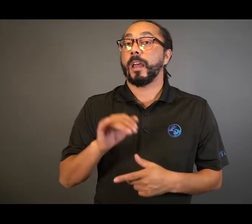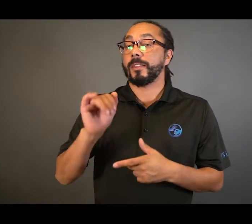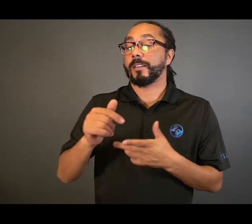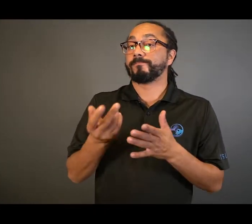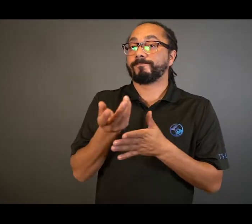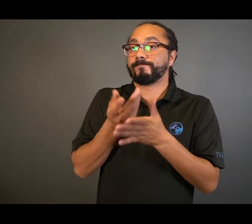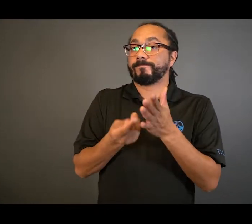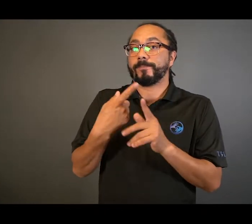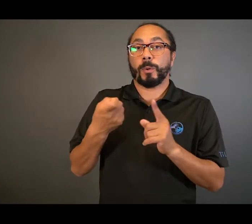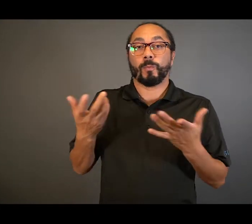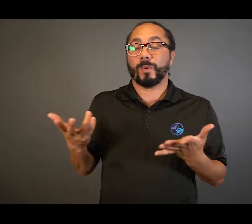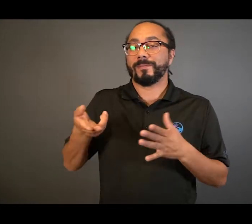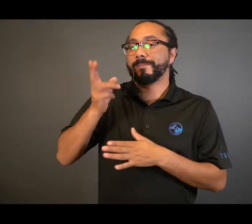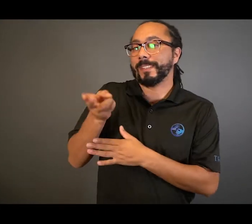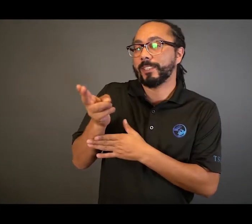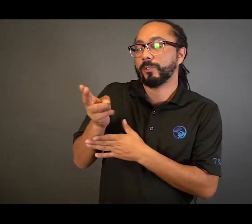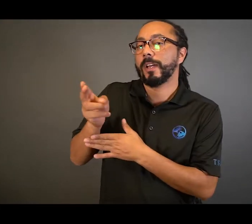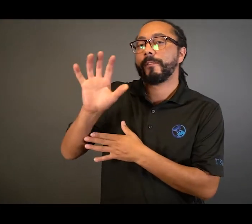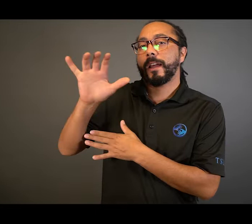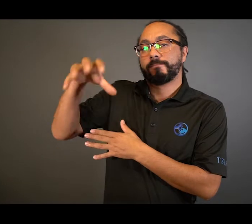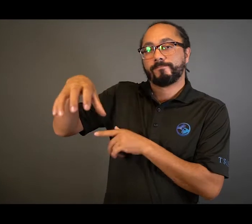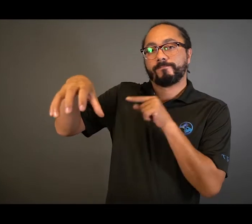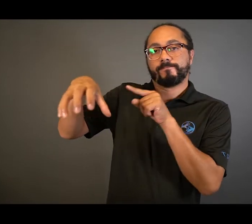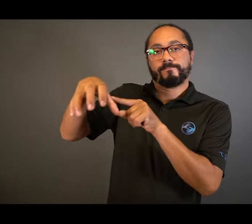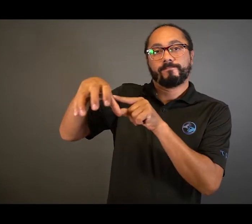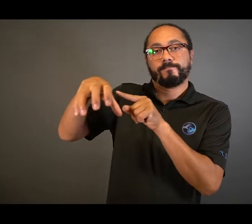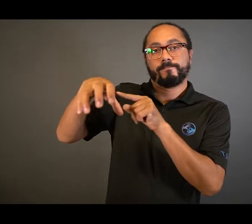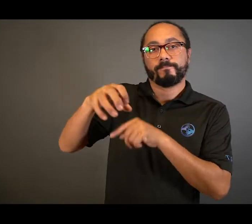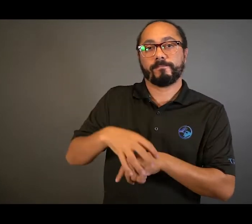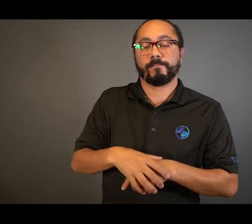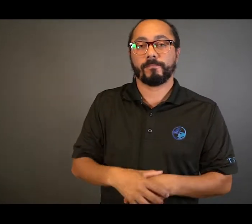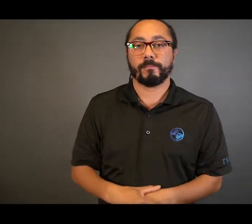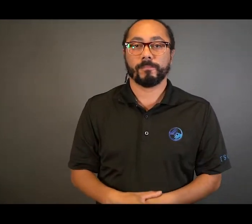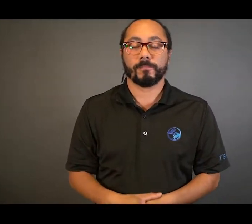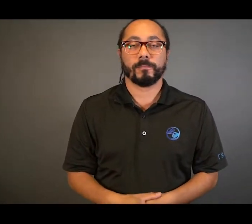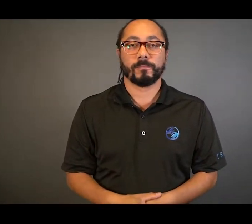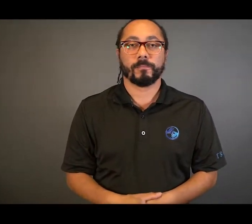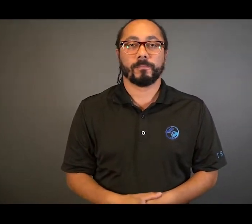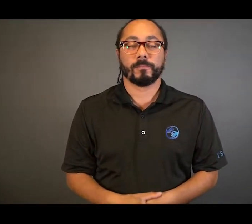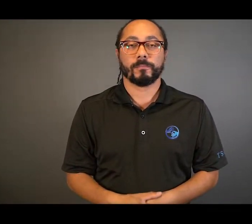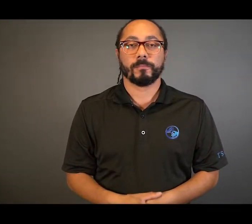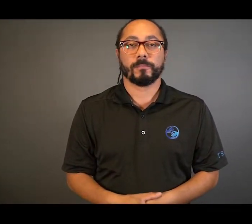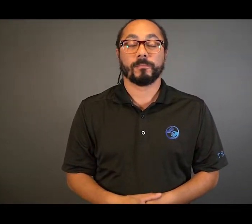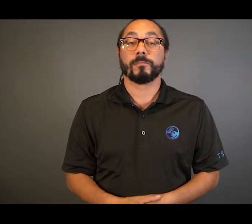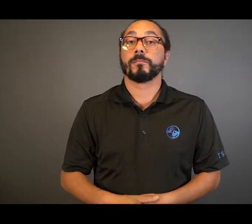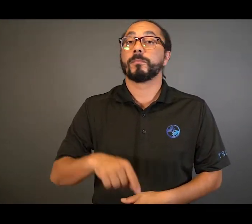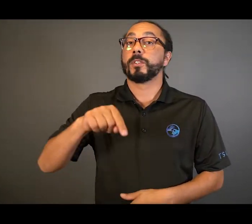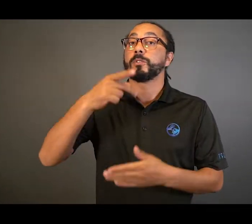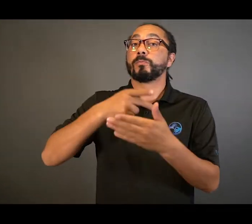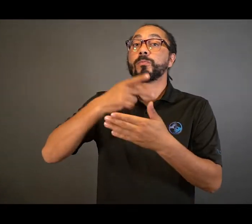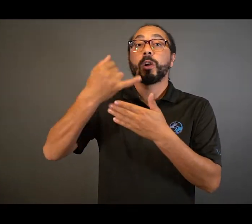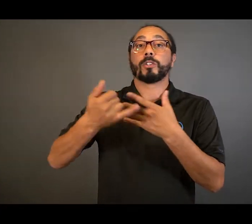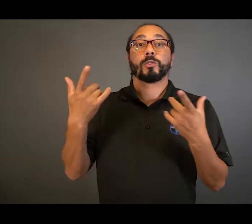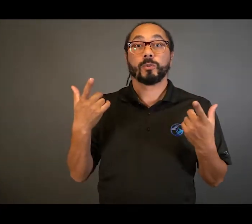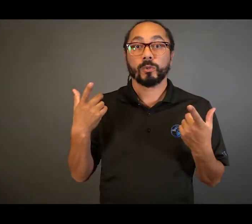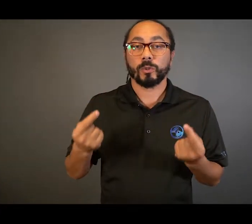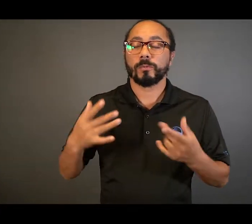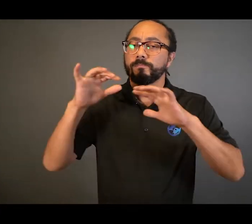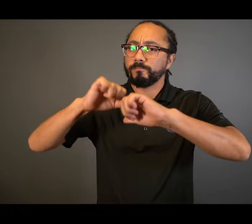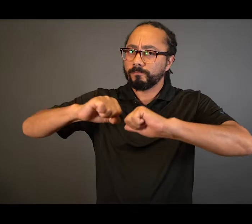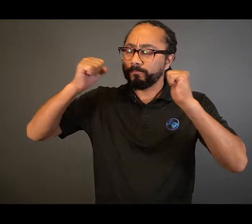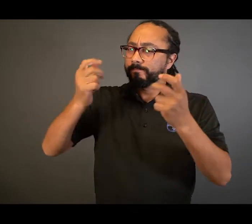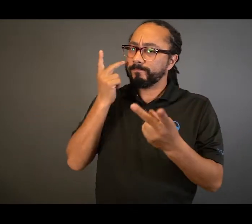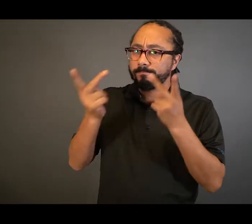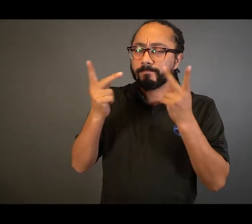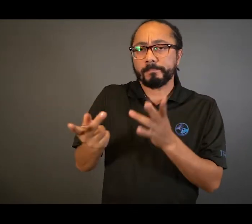queer plus people in the history of Montgomery's Inn. White letters over a black background. This project animates